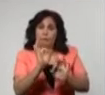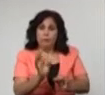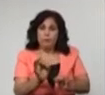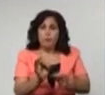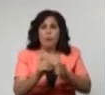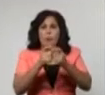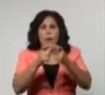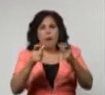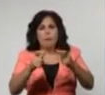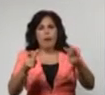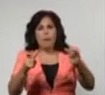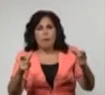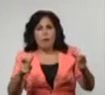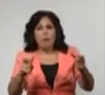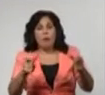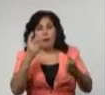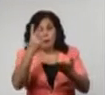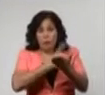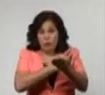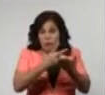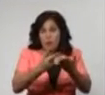abroad, representing